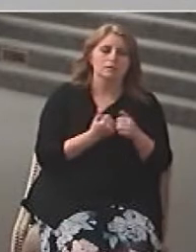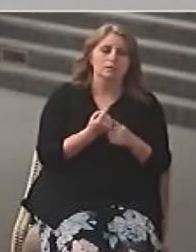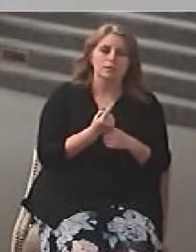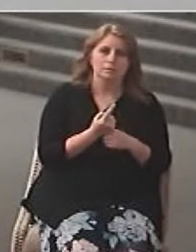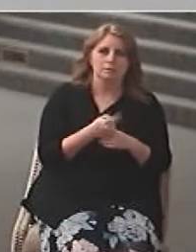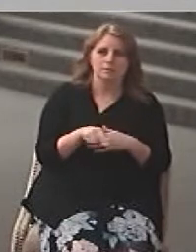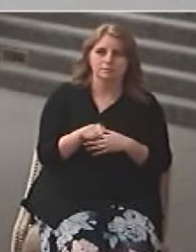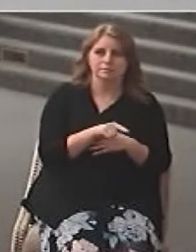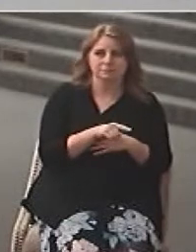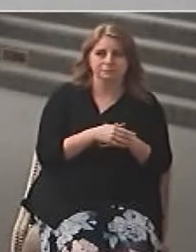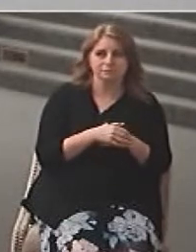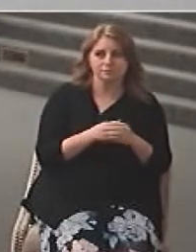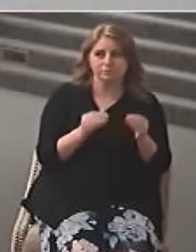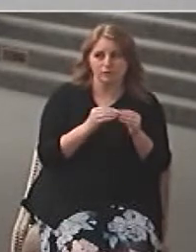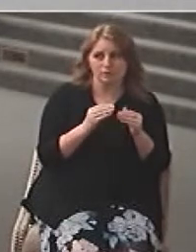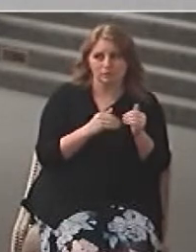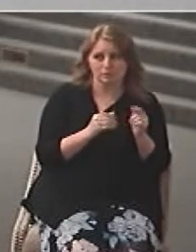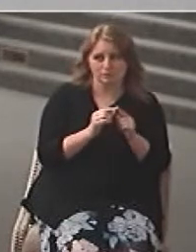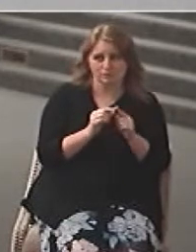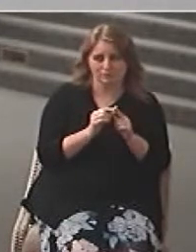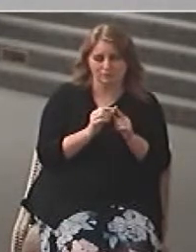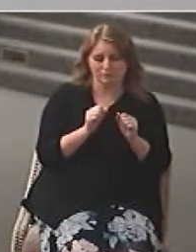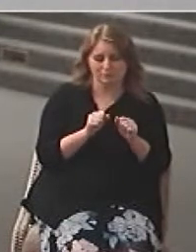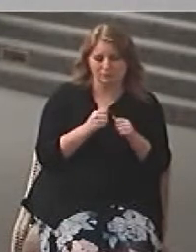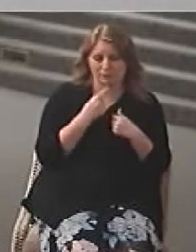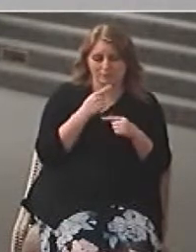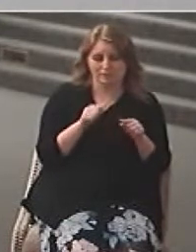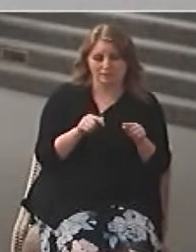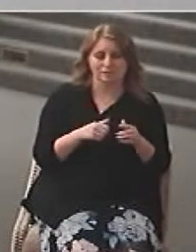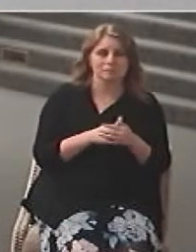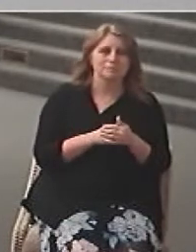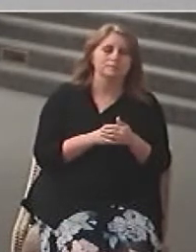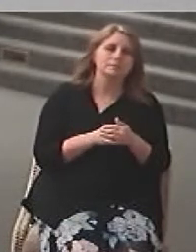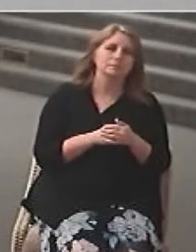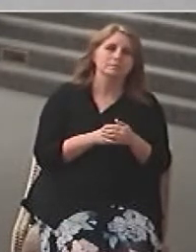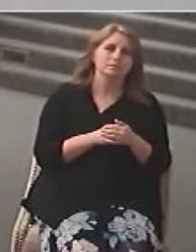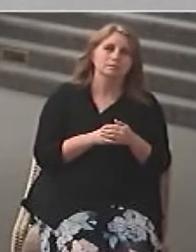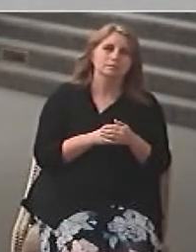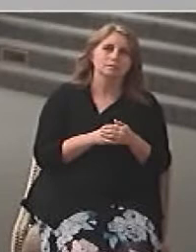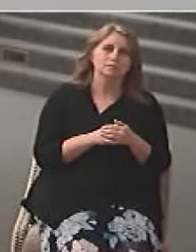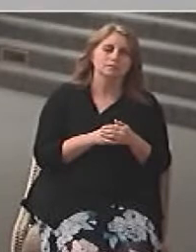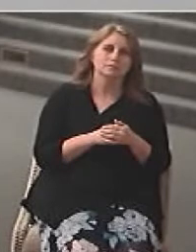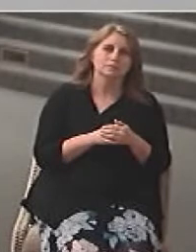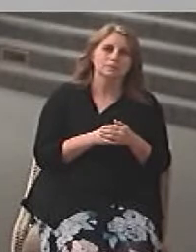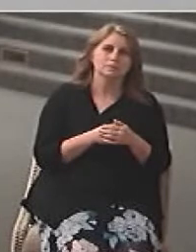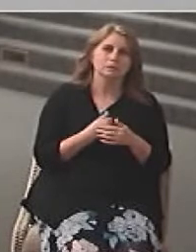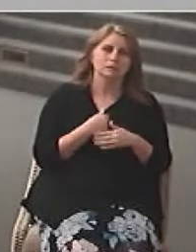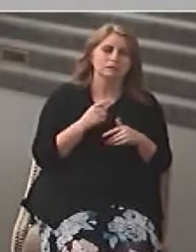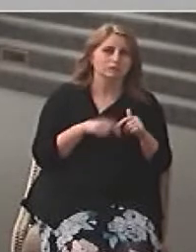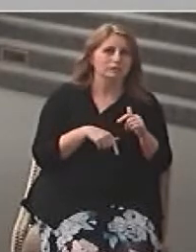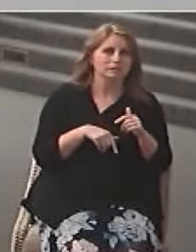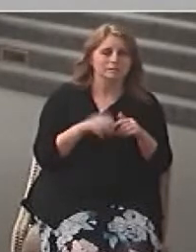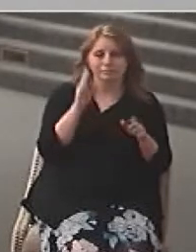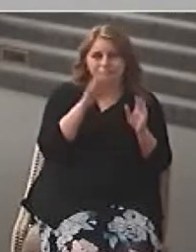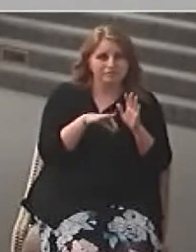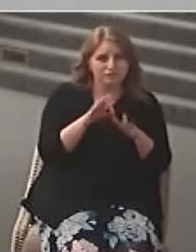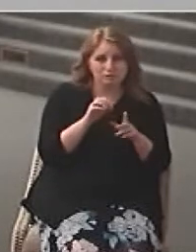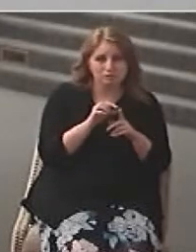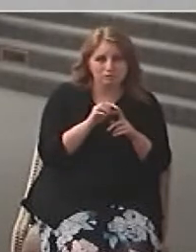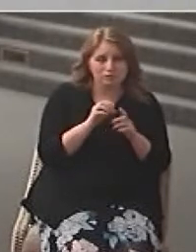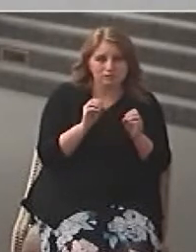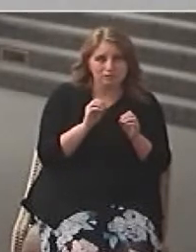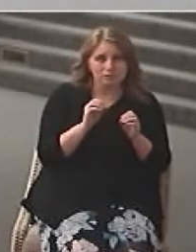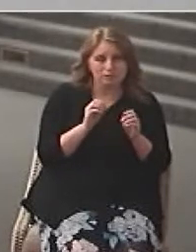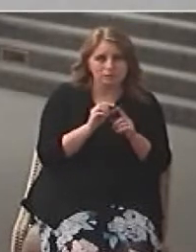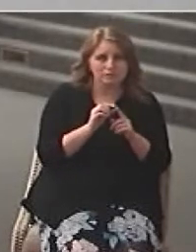of you. More than words could possibly convey. I really couldn't ever find the words. There's not enough words in the